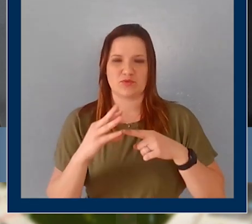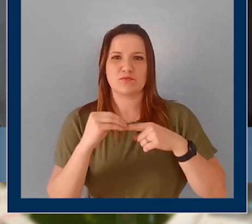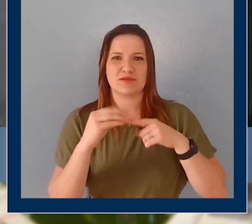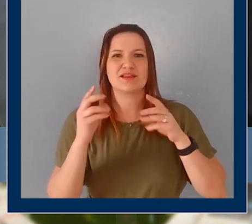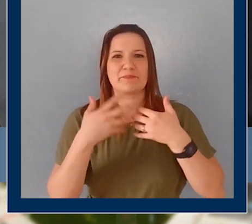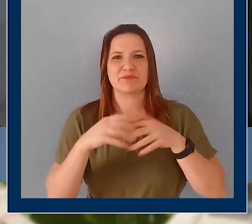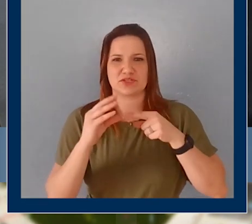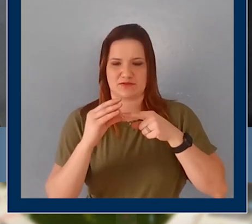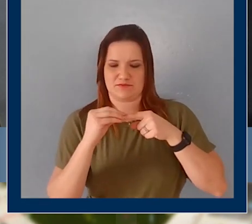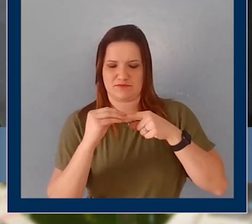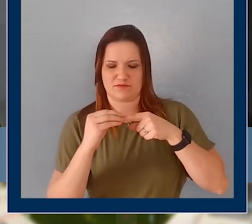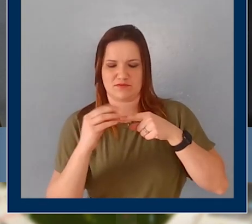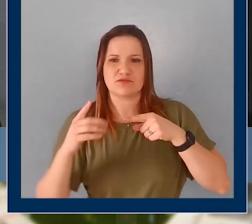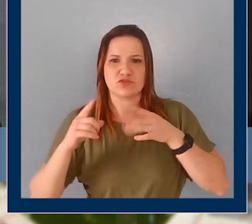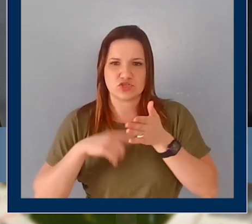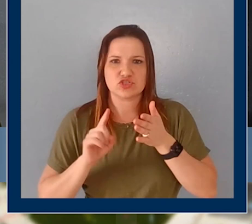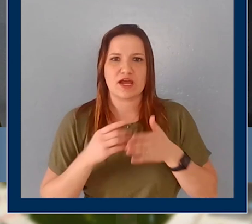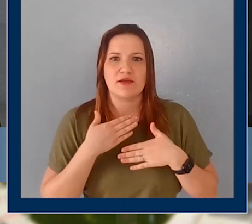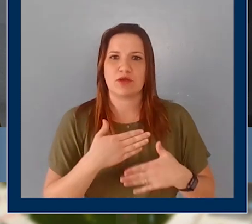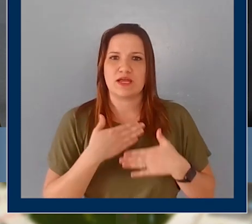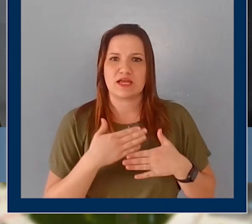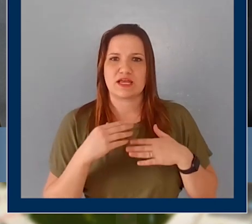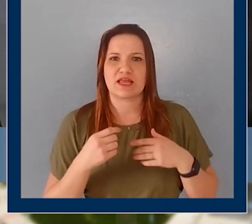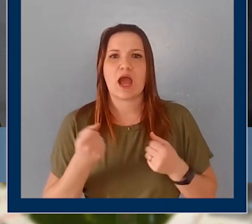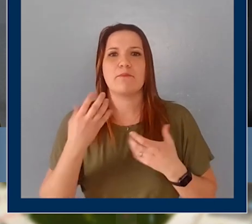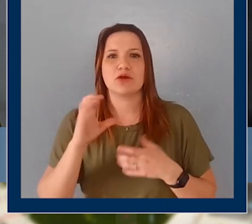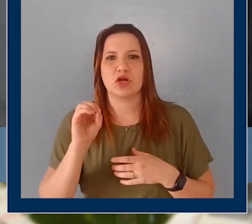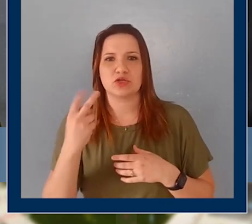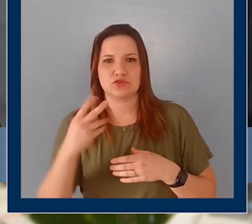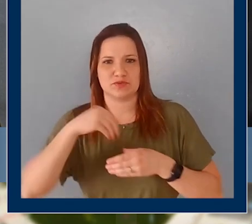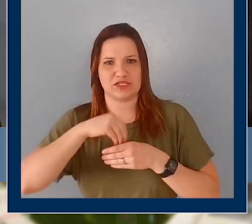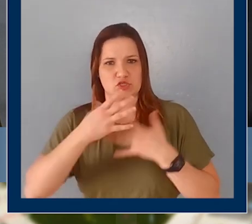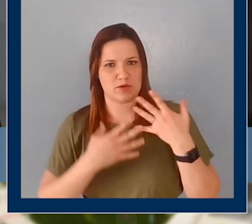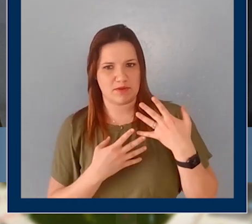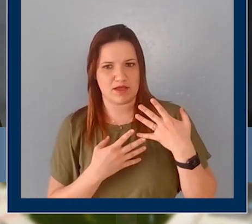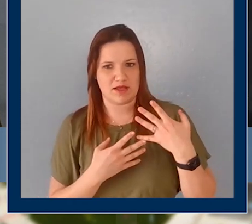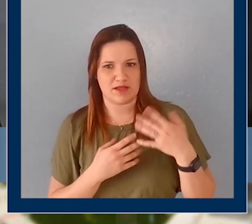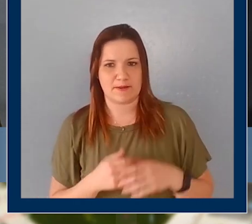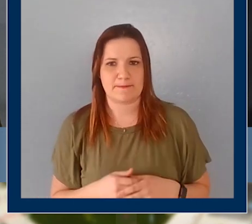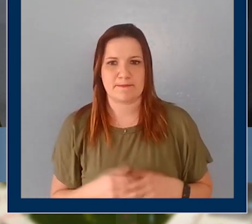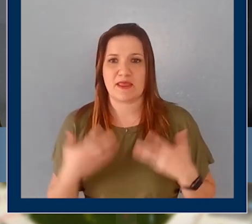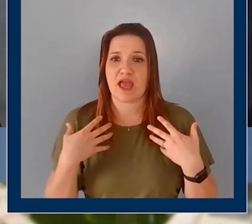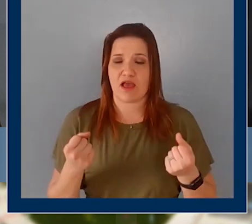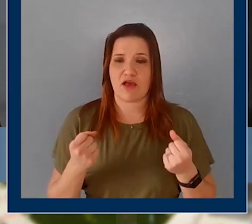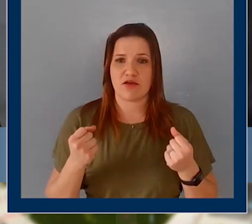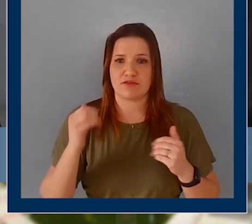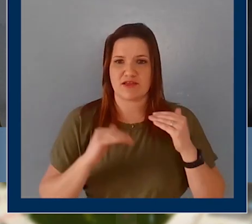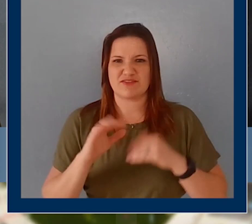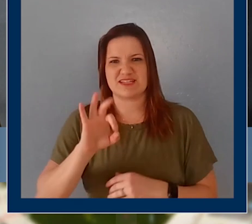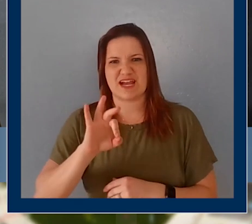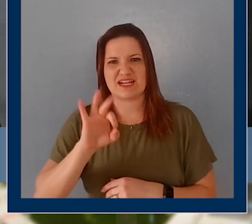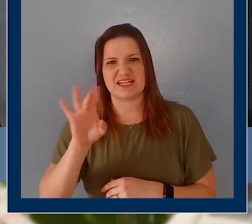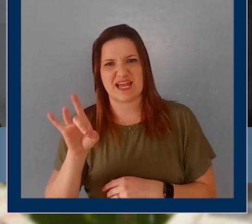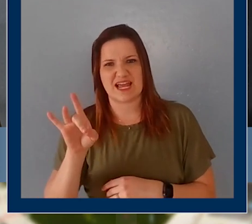Frequently asked of me is, because obviously ventilators, and that's the primary impact